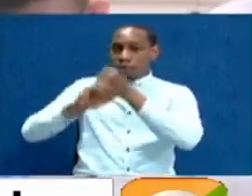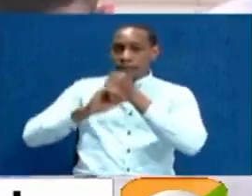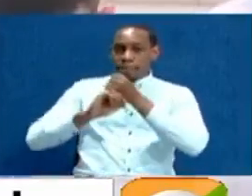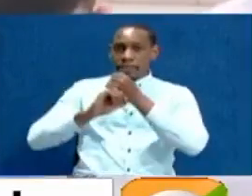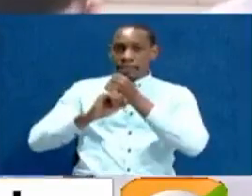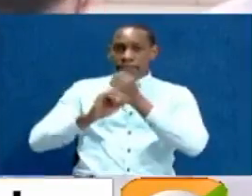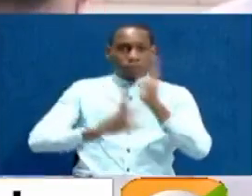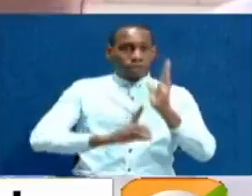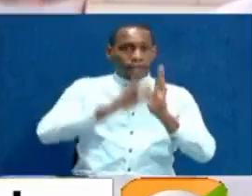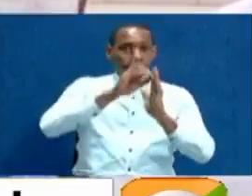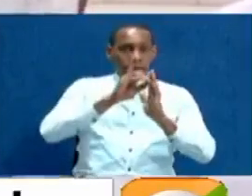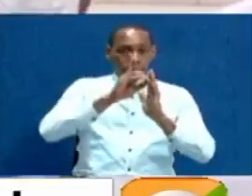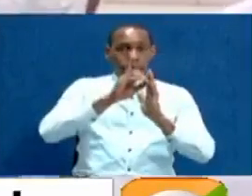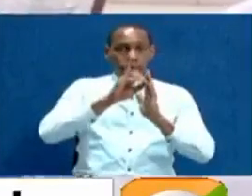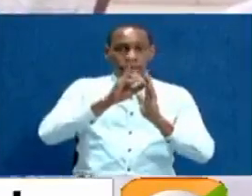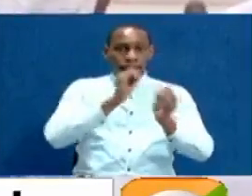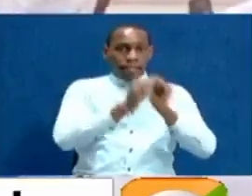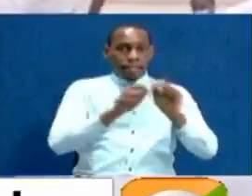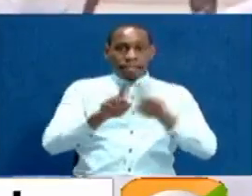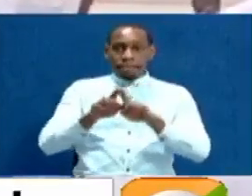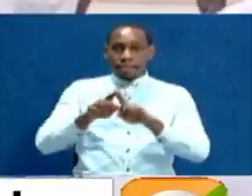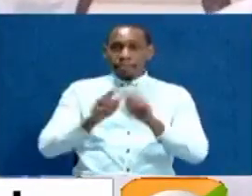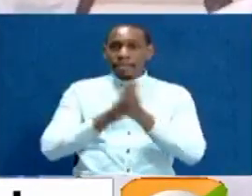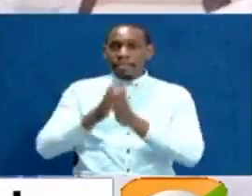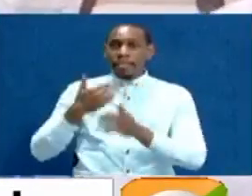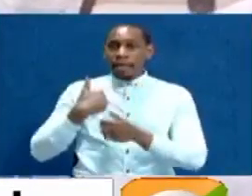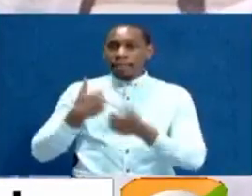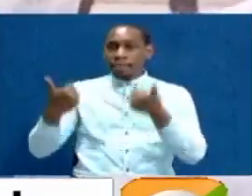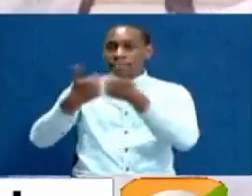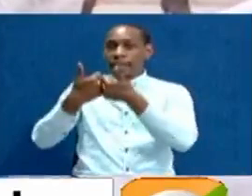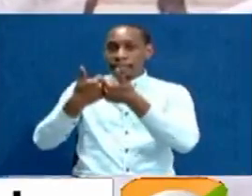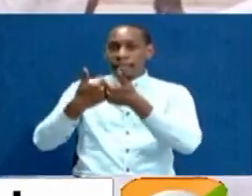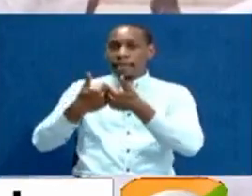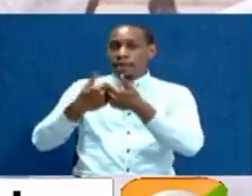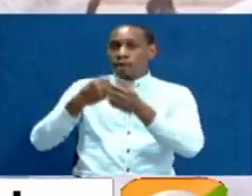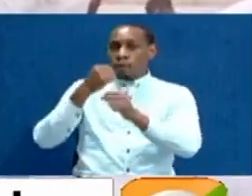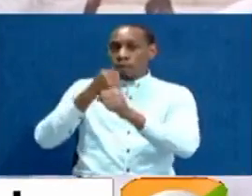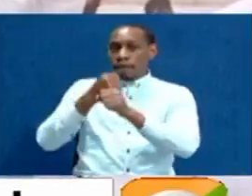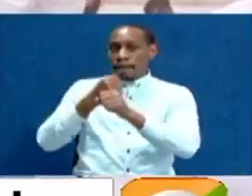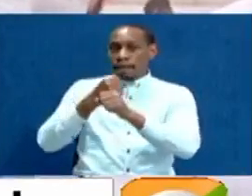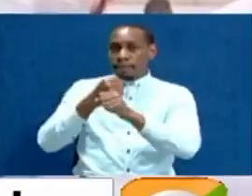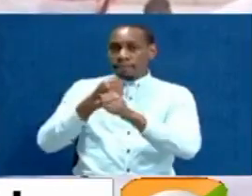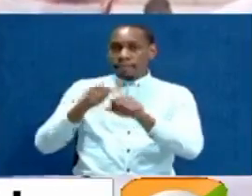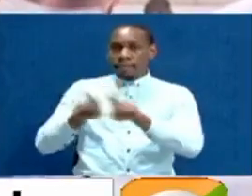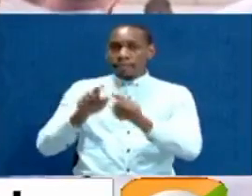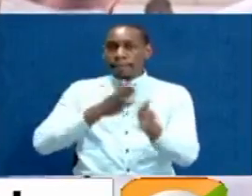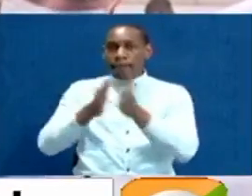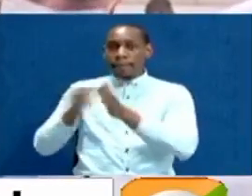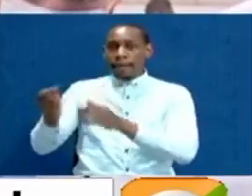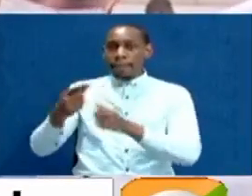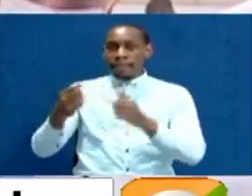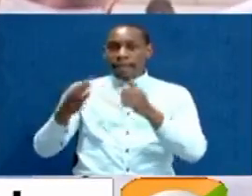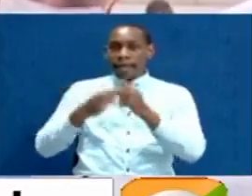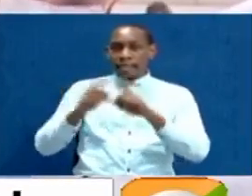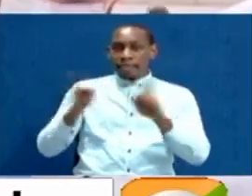Tong Il Moo Doo development, and we're also eager to have this tournament done as scheduled in August,